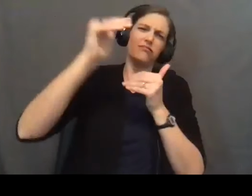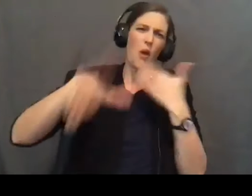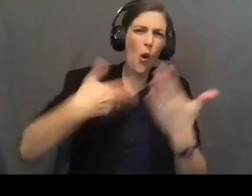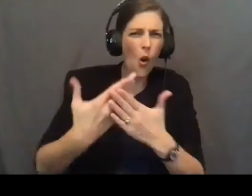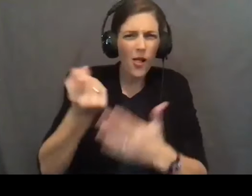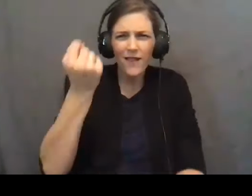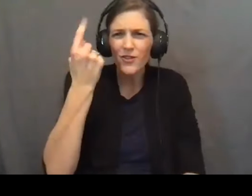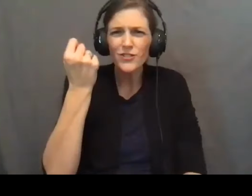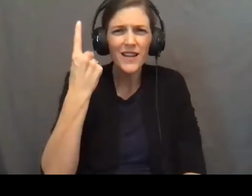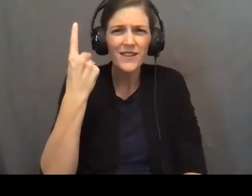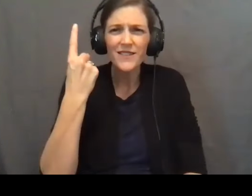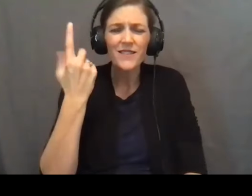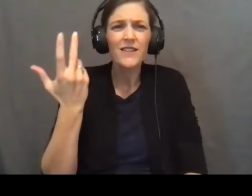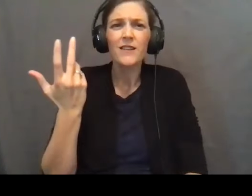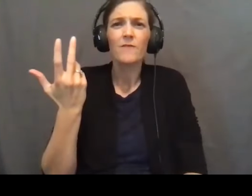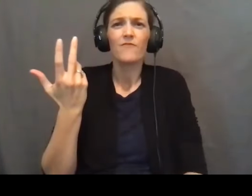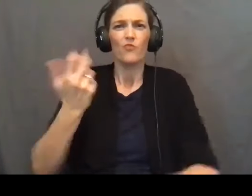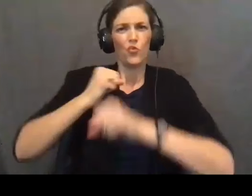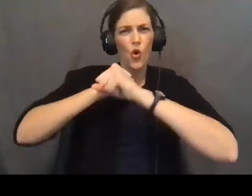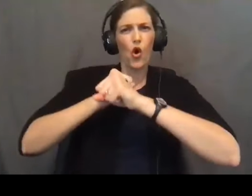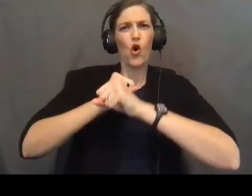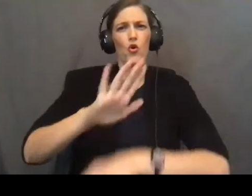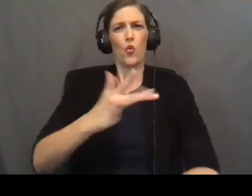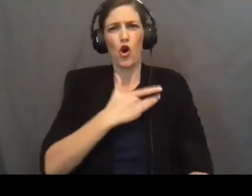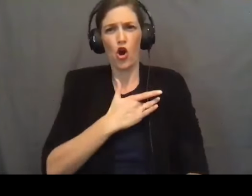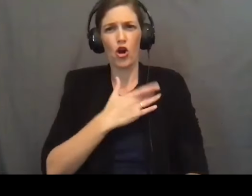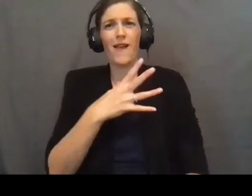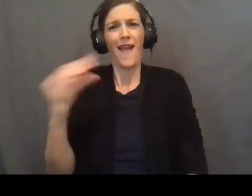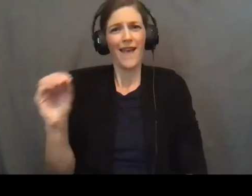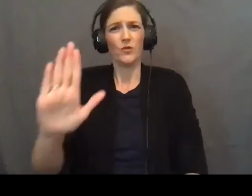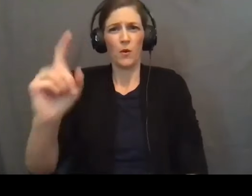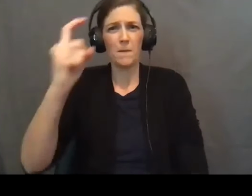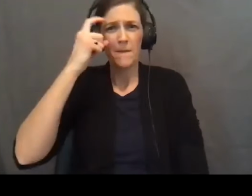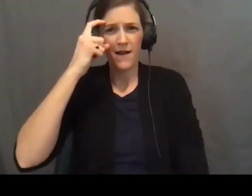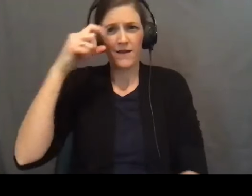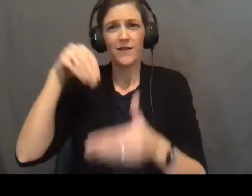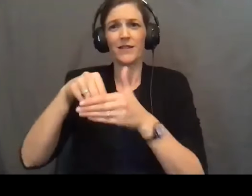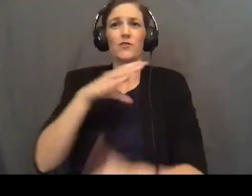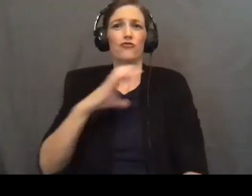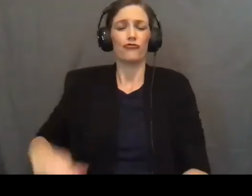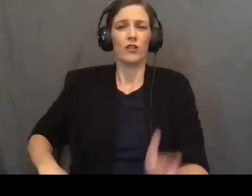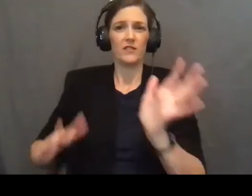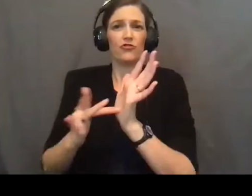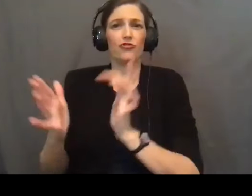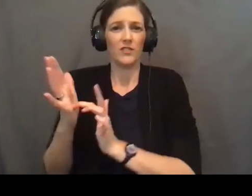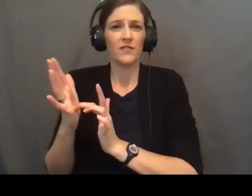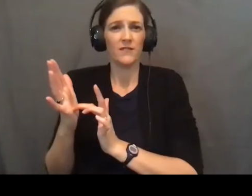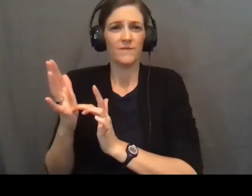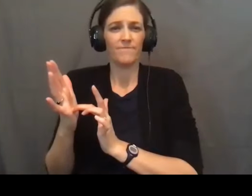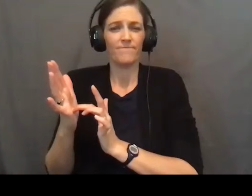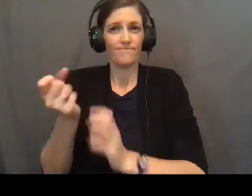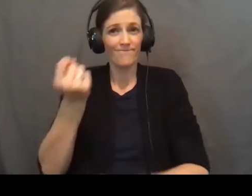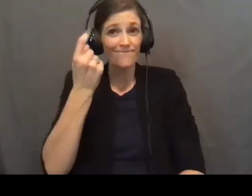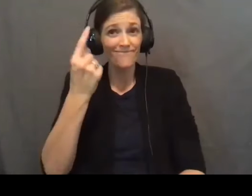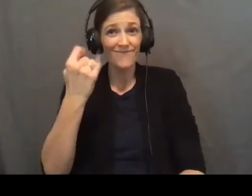understanding will guard your hearts and your minds in Christ Jesus. See, if we'll